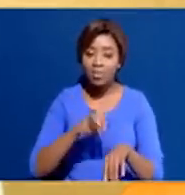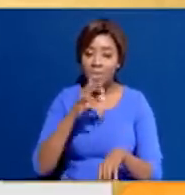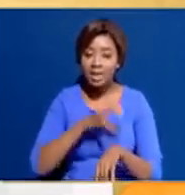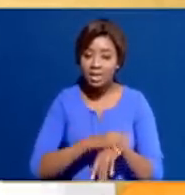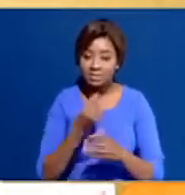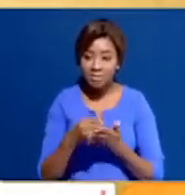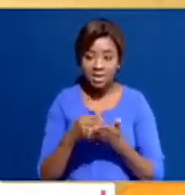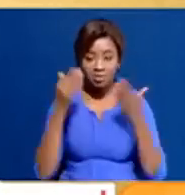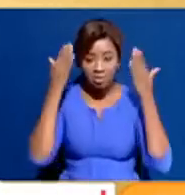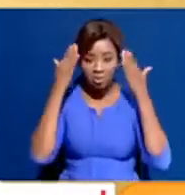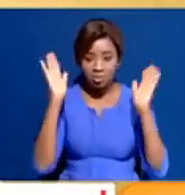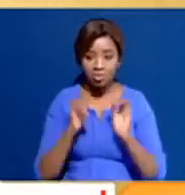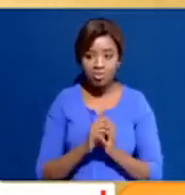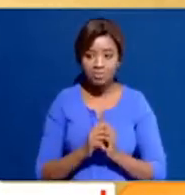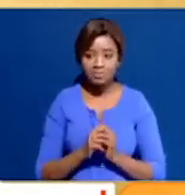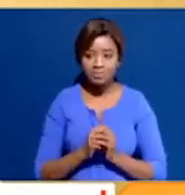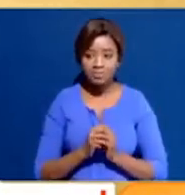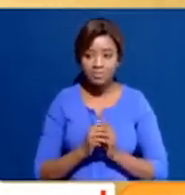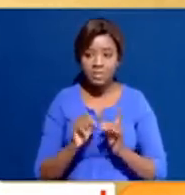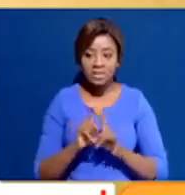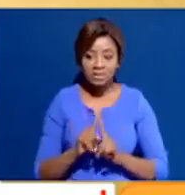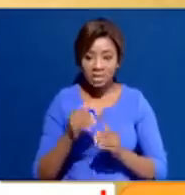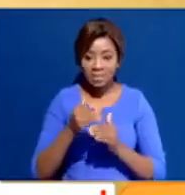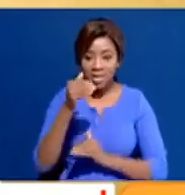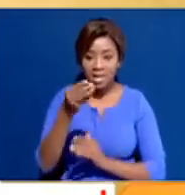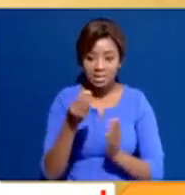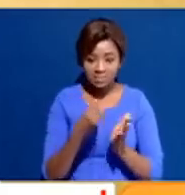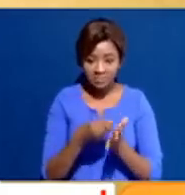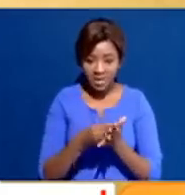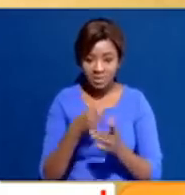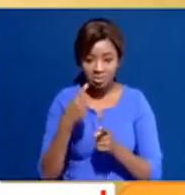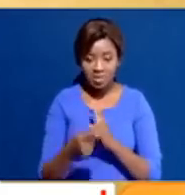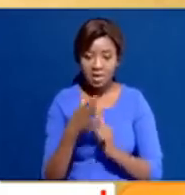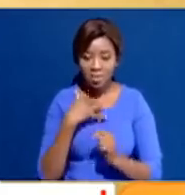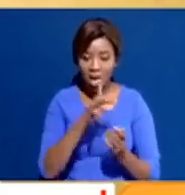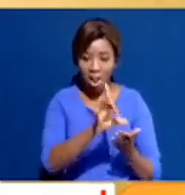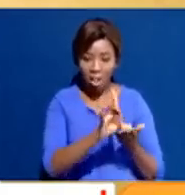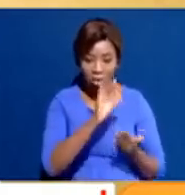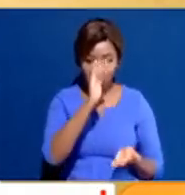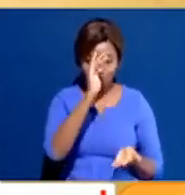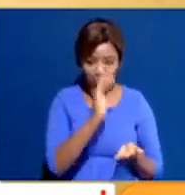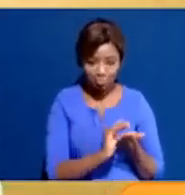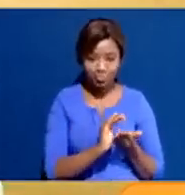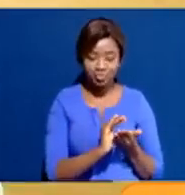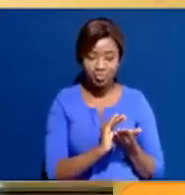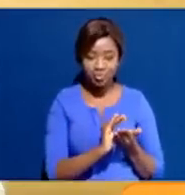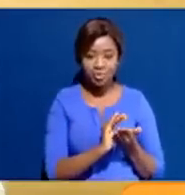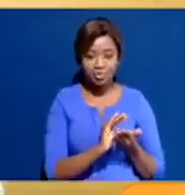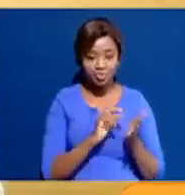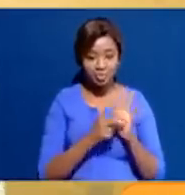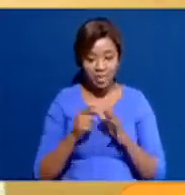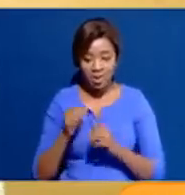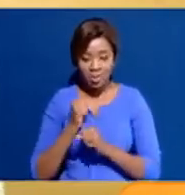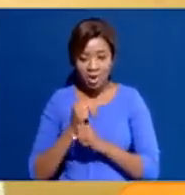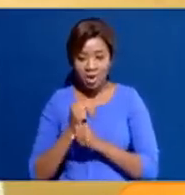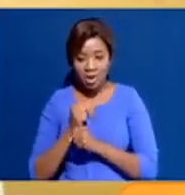year, we want our deficit to come down to below 5%, and therefore we are in the right trajectory.